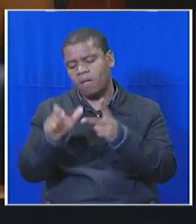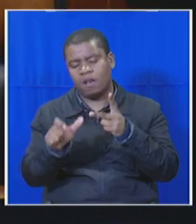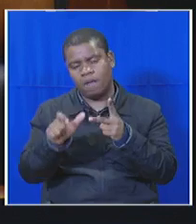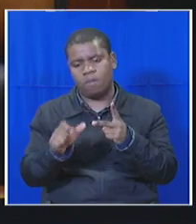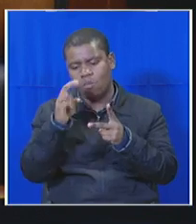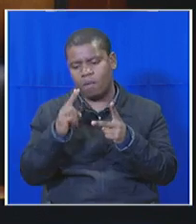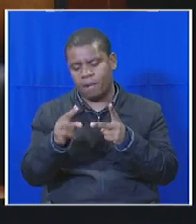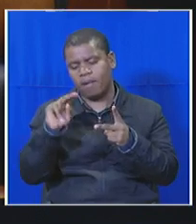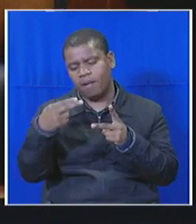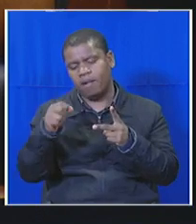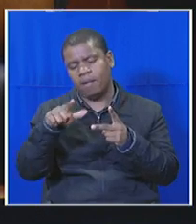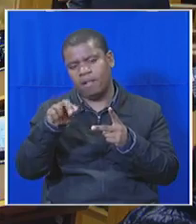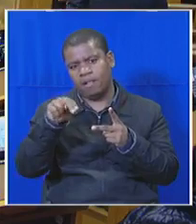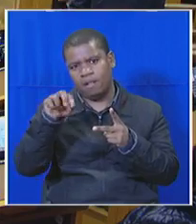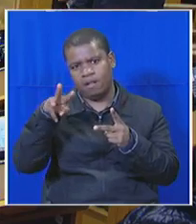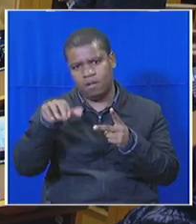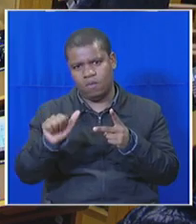Honorable Deputy Speaker.